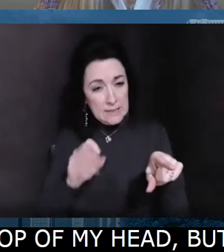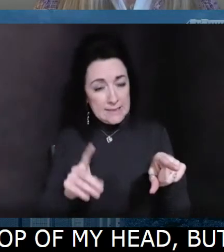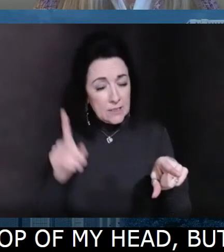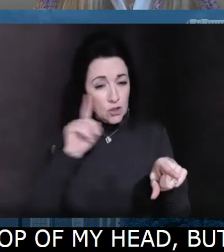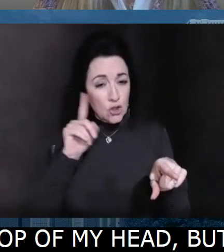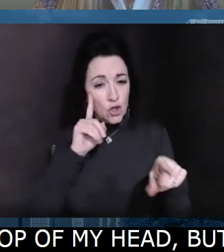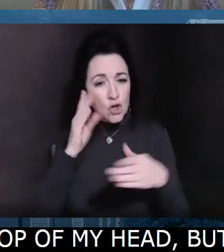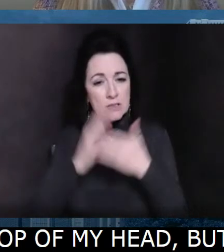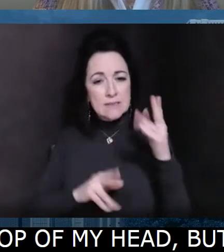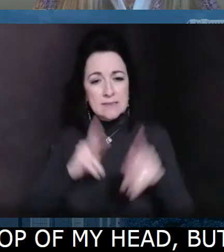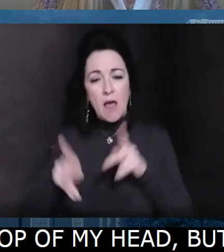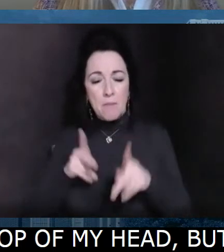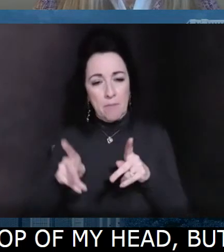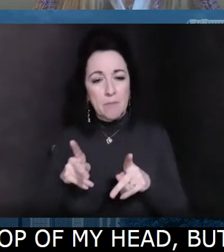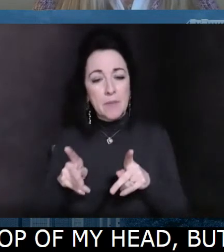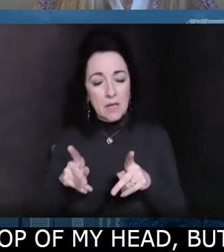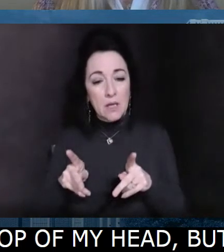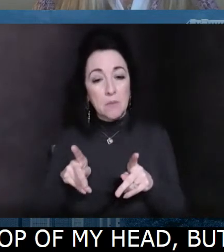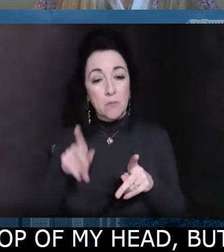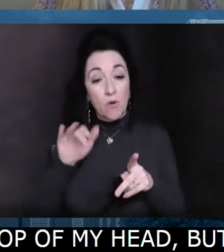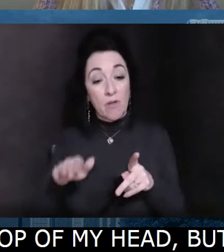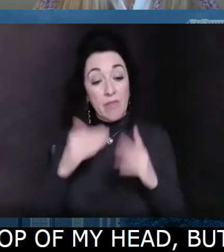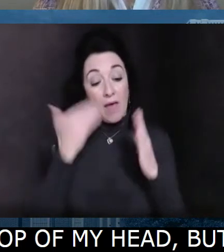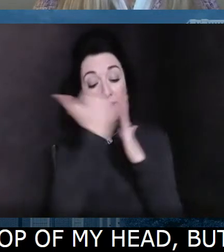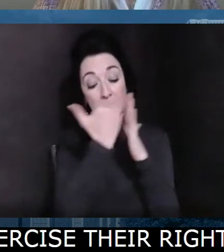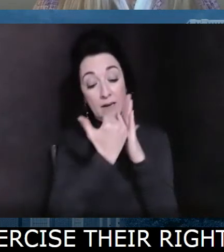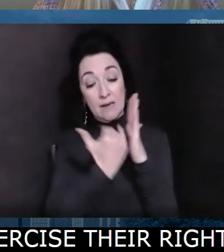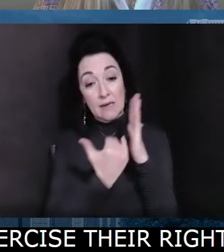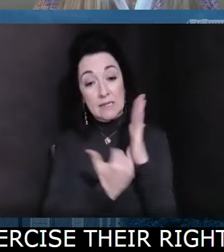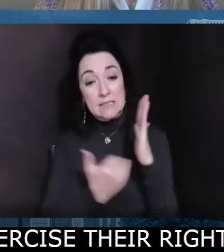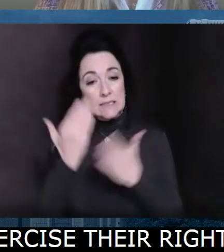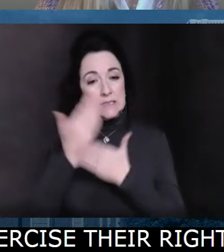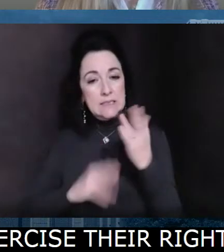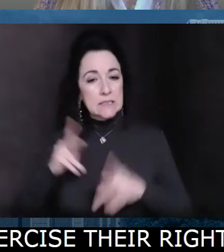vaccine and how the state is trying to prevent that at all?